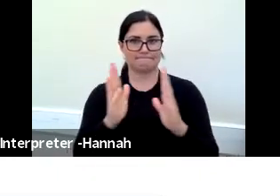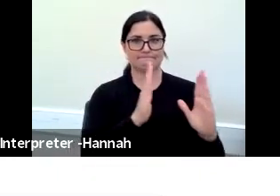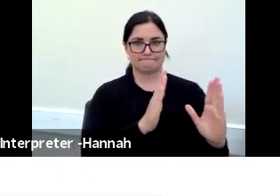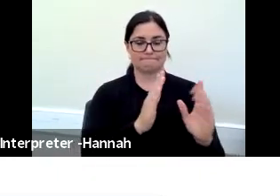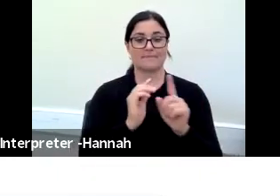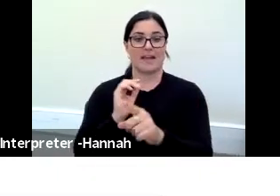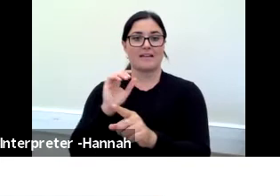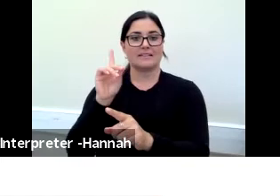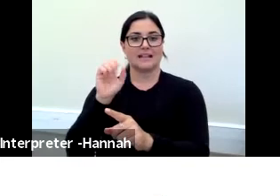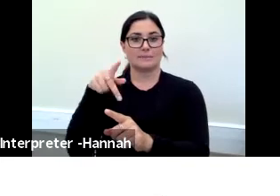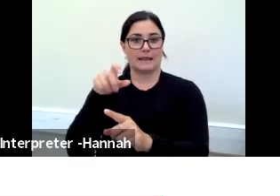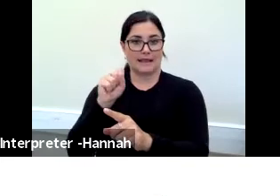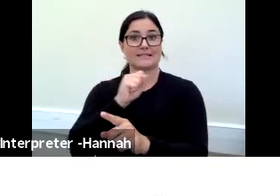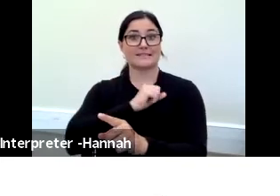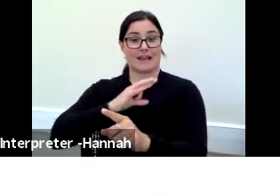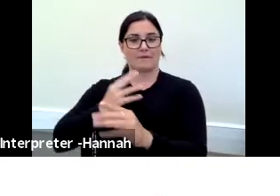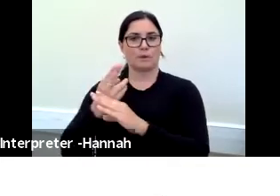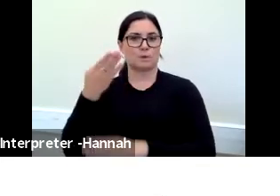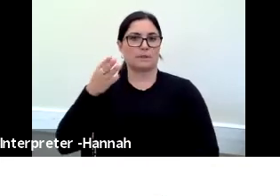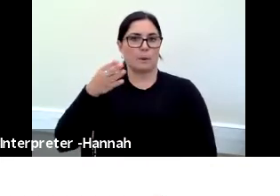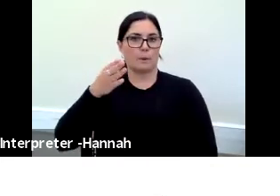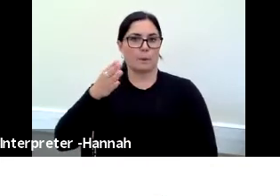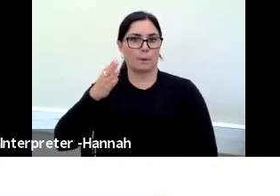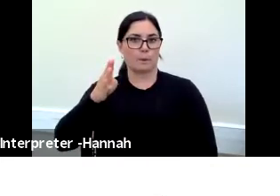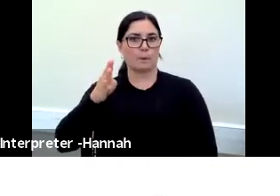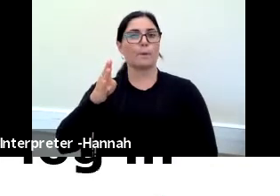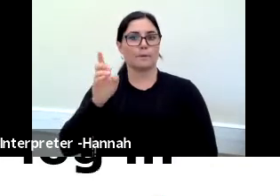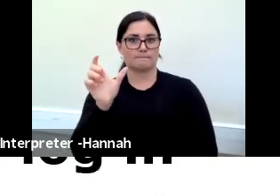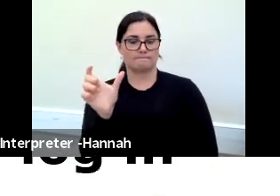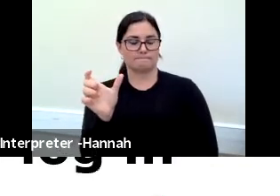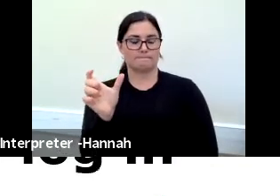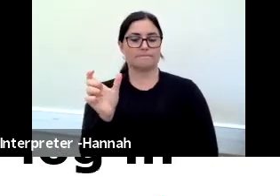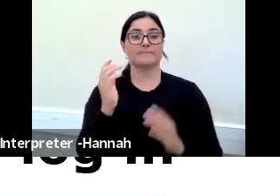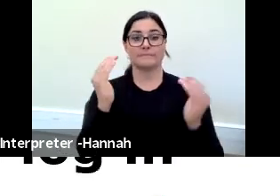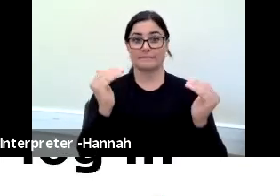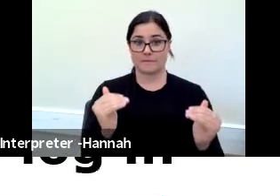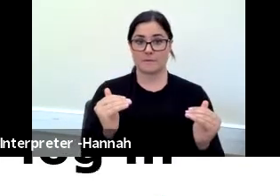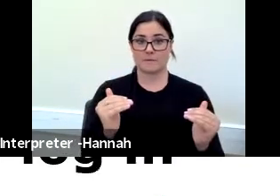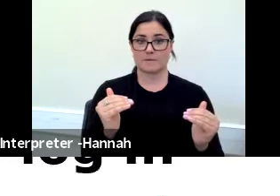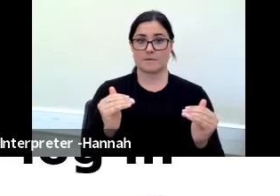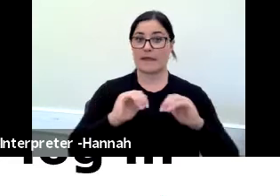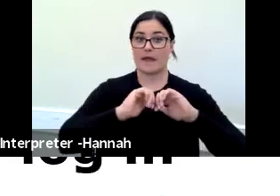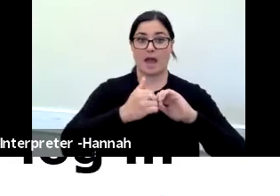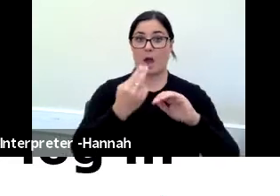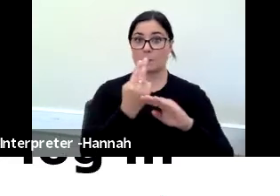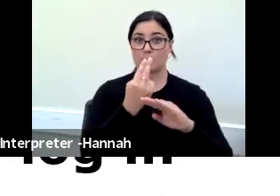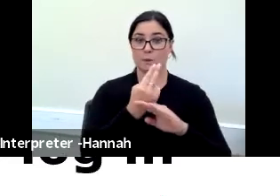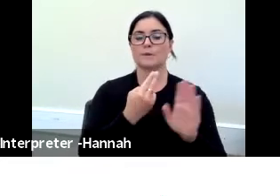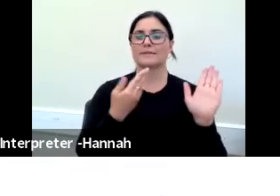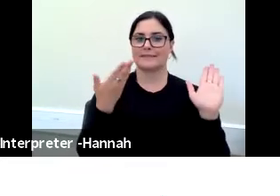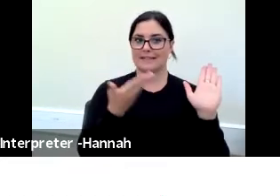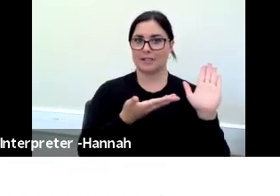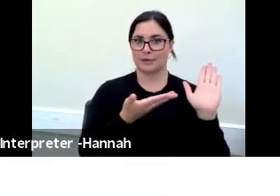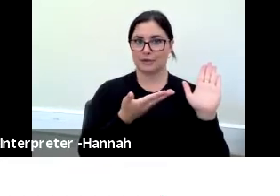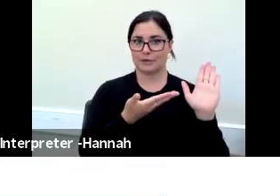DSPS staff. We also use the blue. Next slide, you'll see that you use it through the single sign-on, where